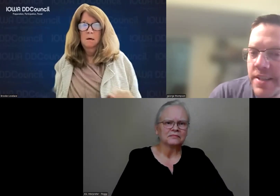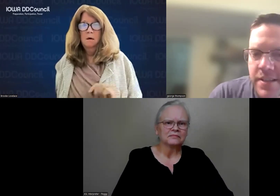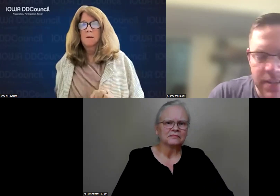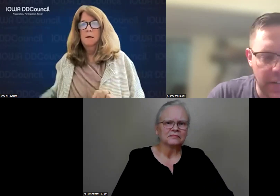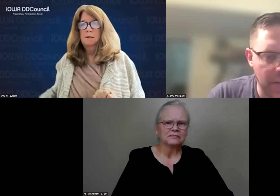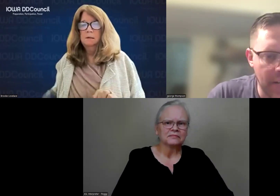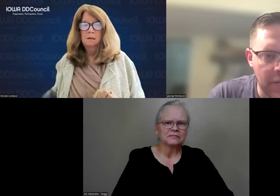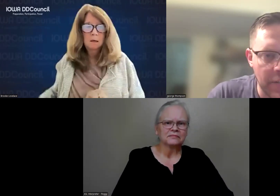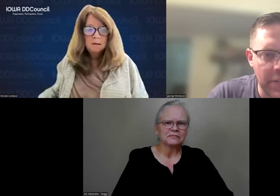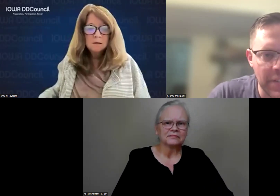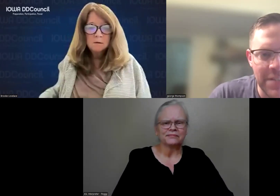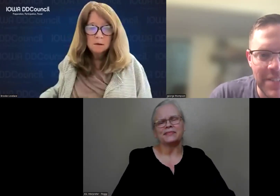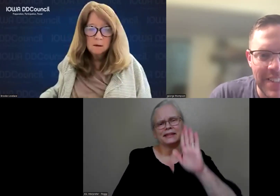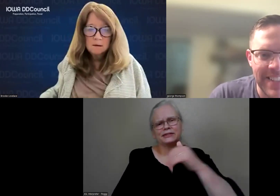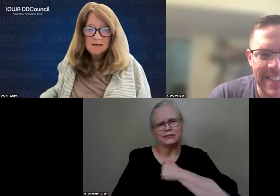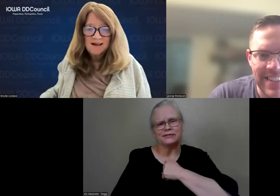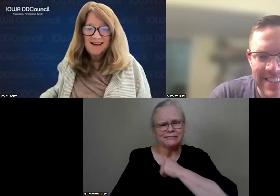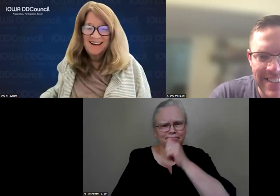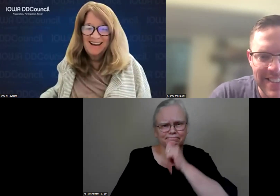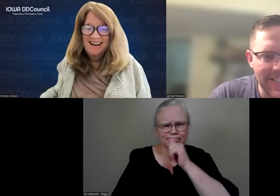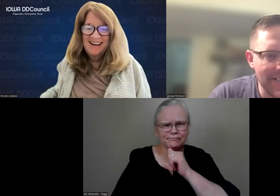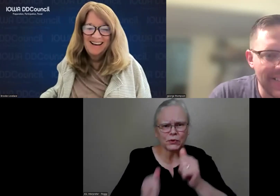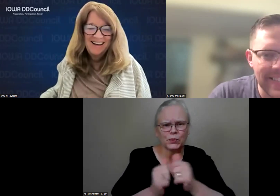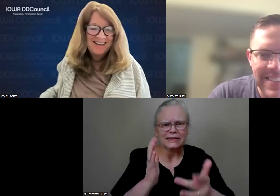Bear with us, just a little technical difficulty.